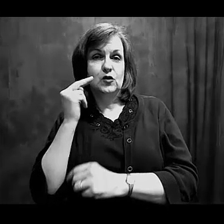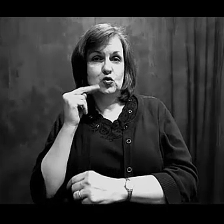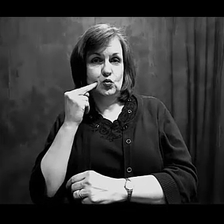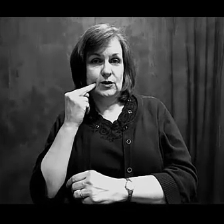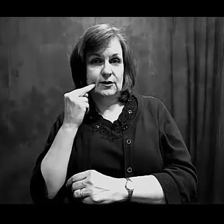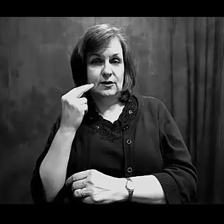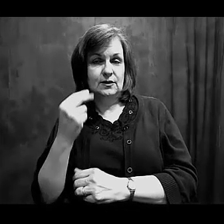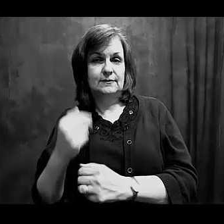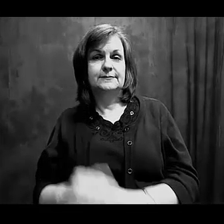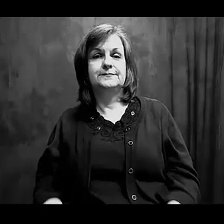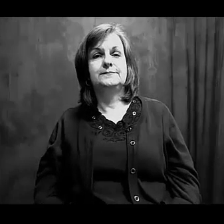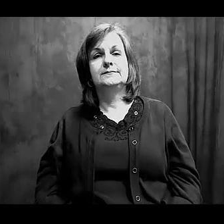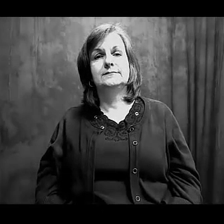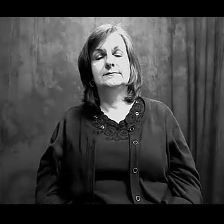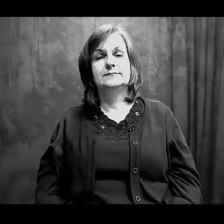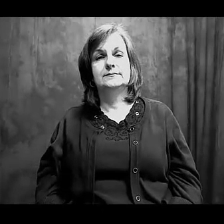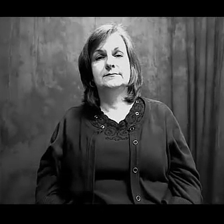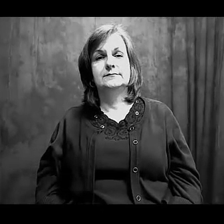nutrients from the food.